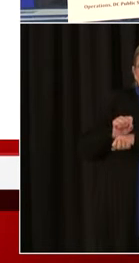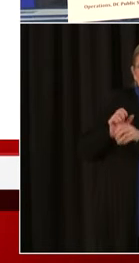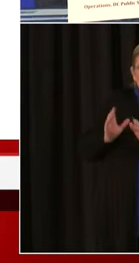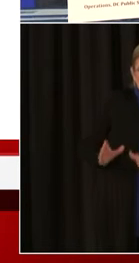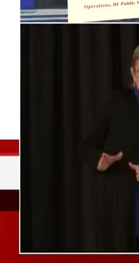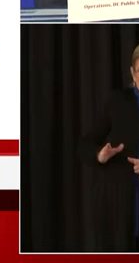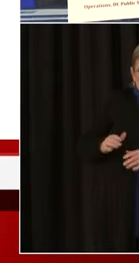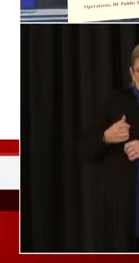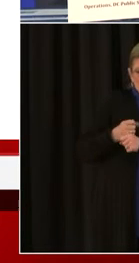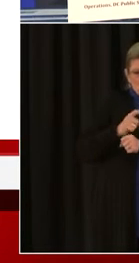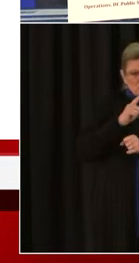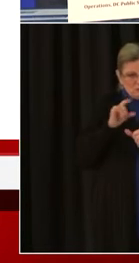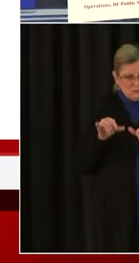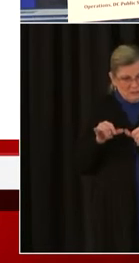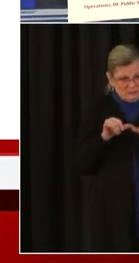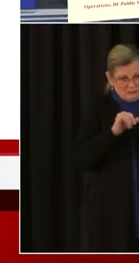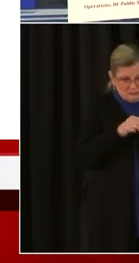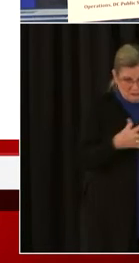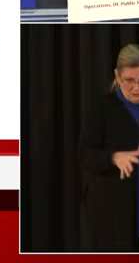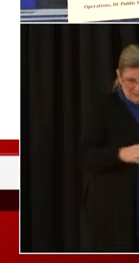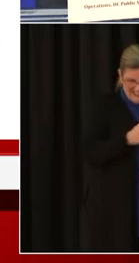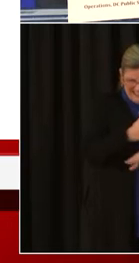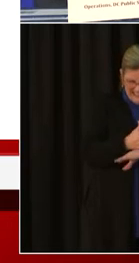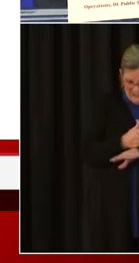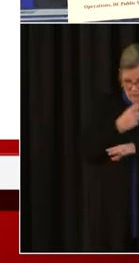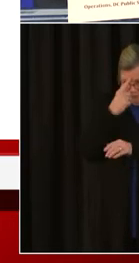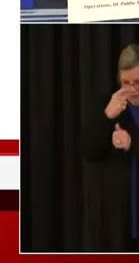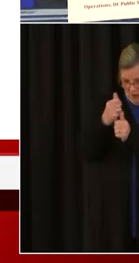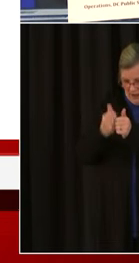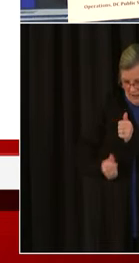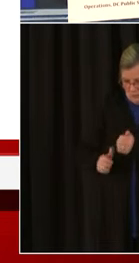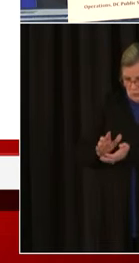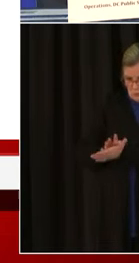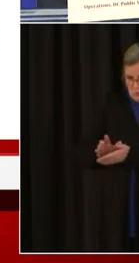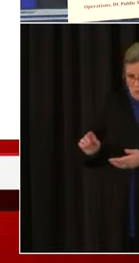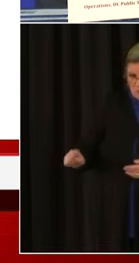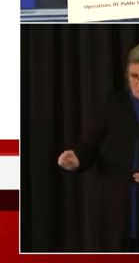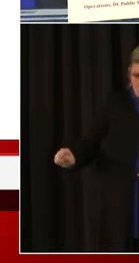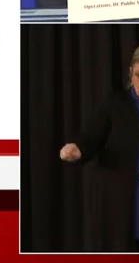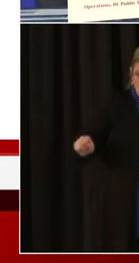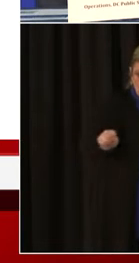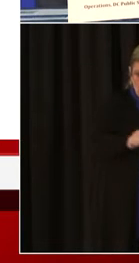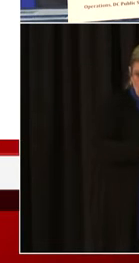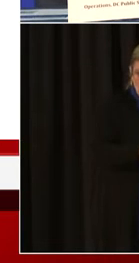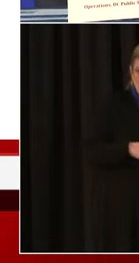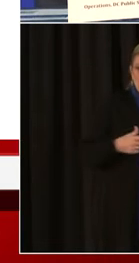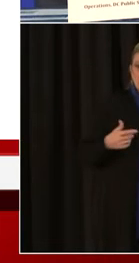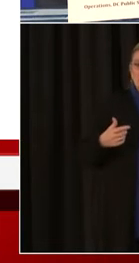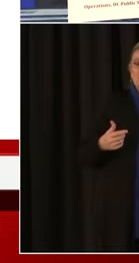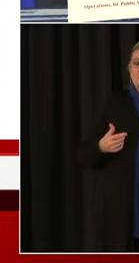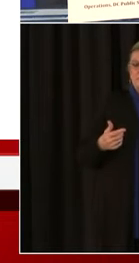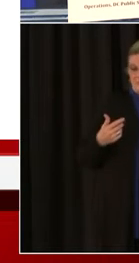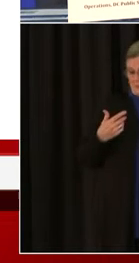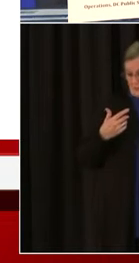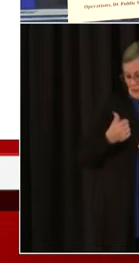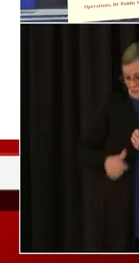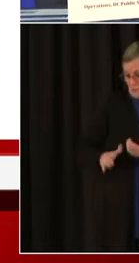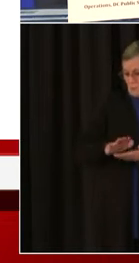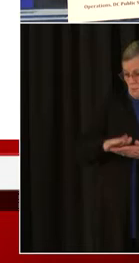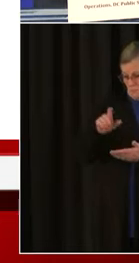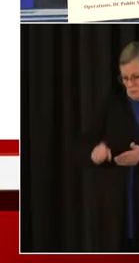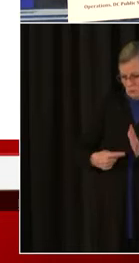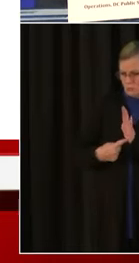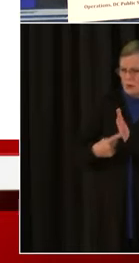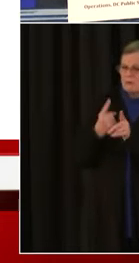need to be in place these are the things that need to be in place for every single school. They need to show that there's a right amount of PPE, the HVAC enhancement's been